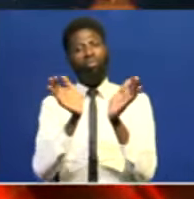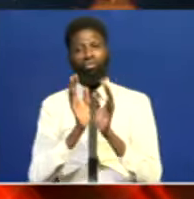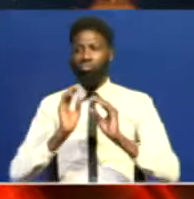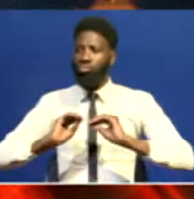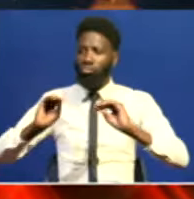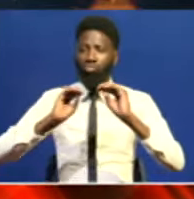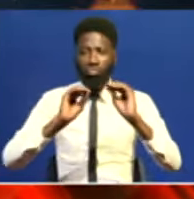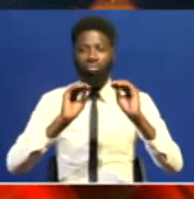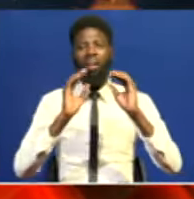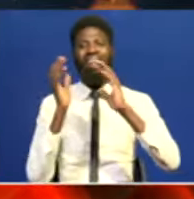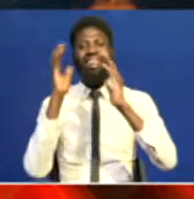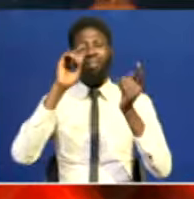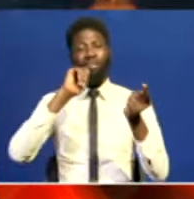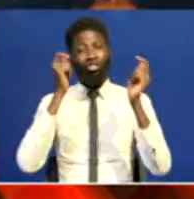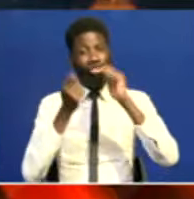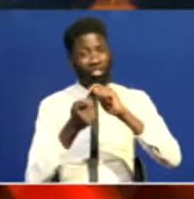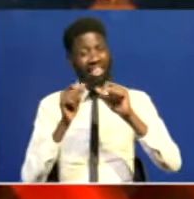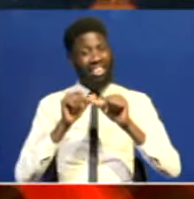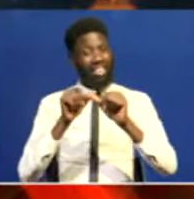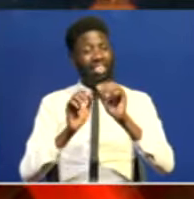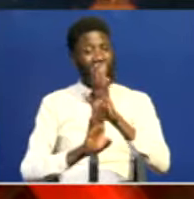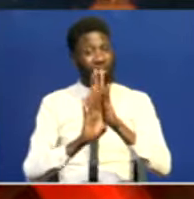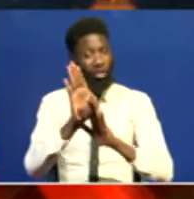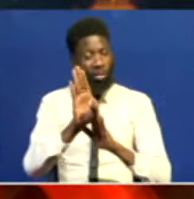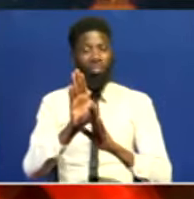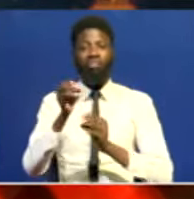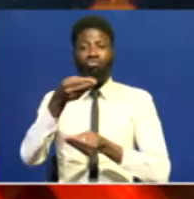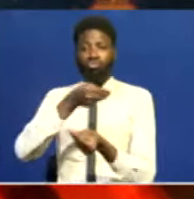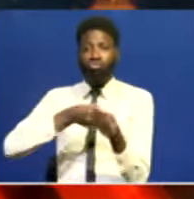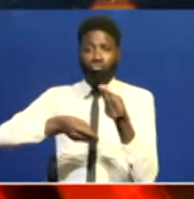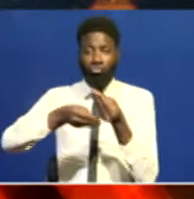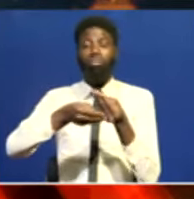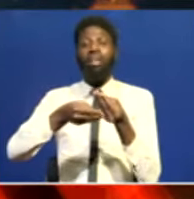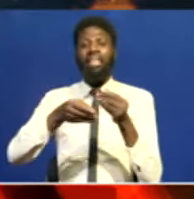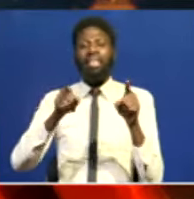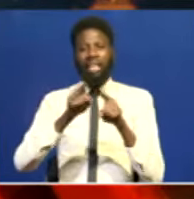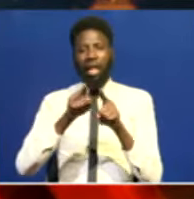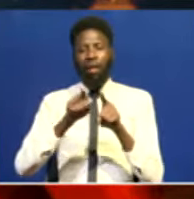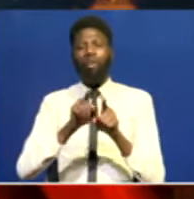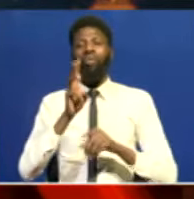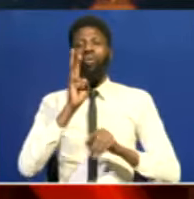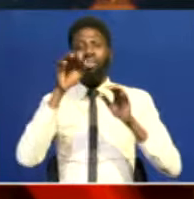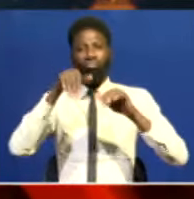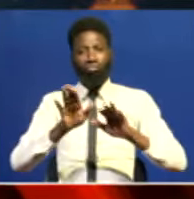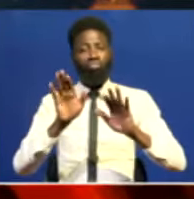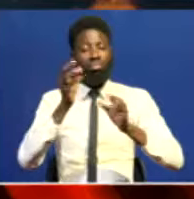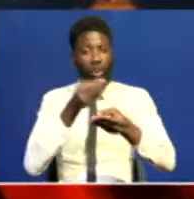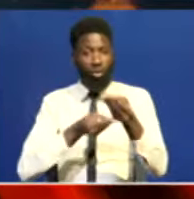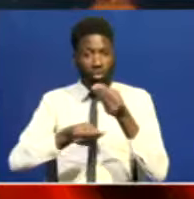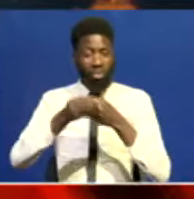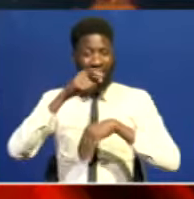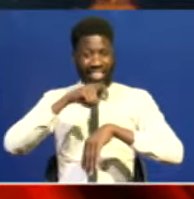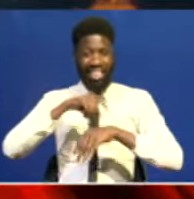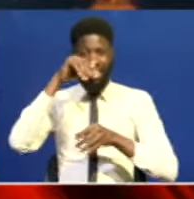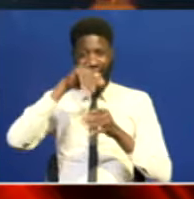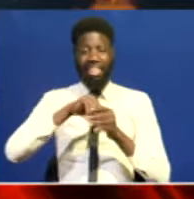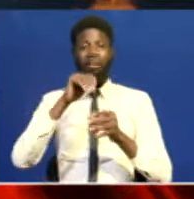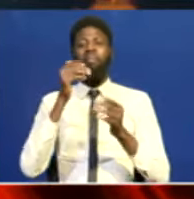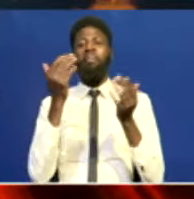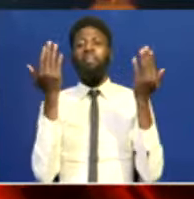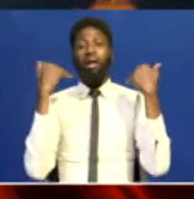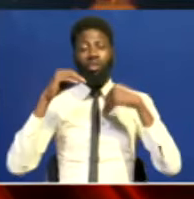sustainable development, circular economy, and blue economy. Speaking at the university's main campus in Meru County,